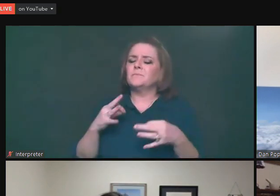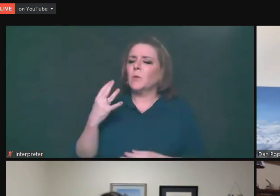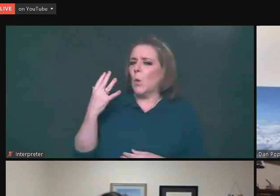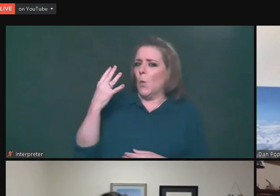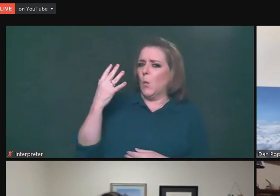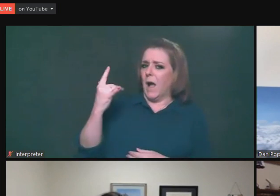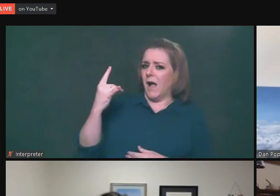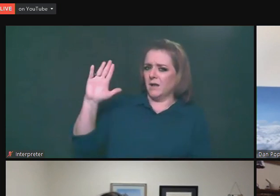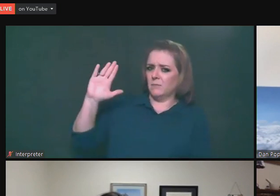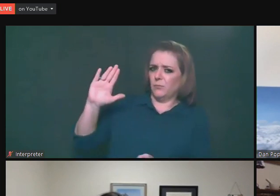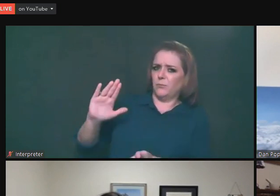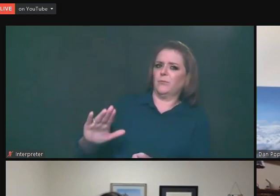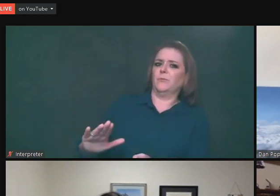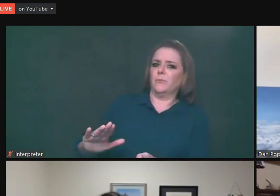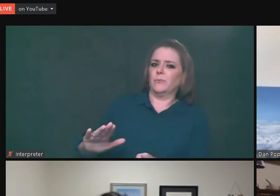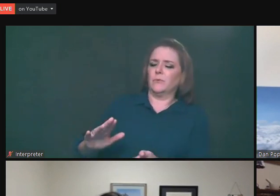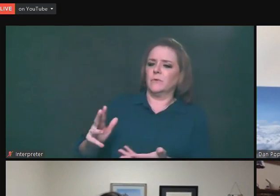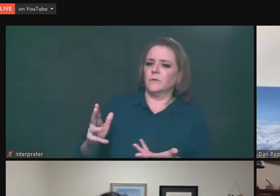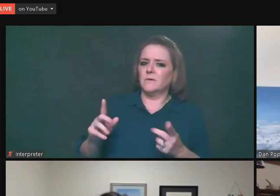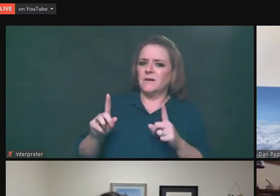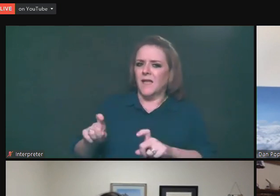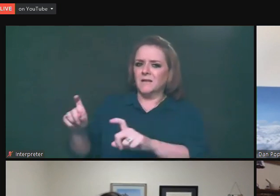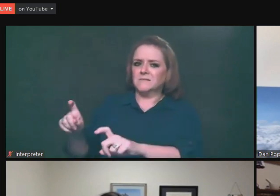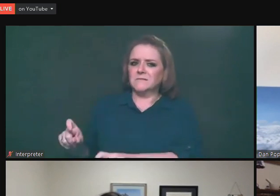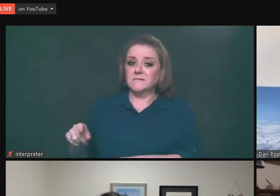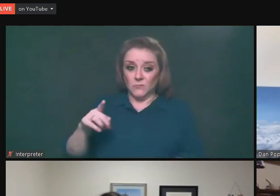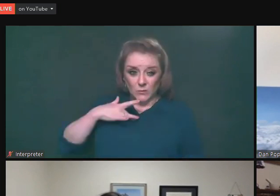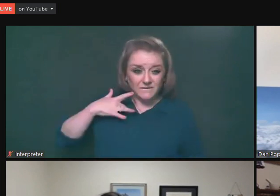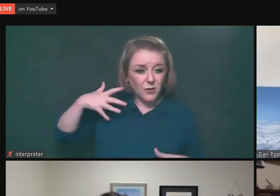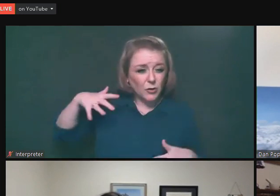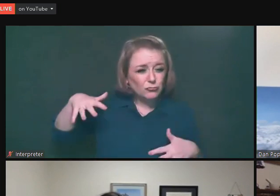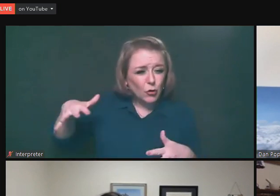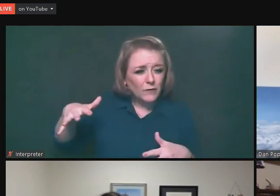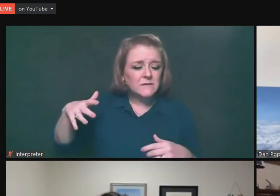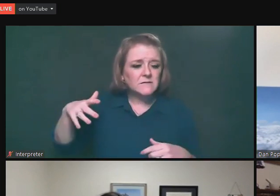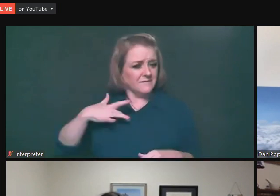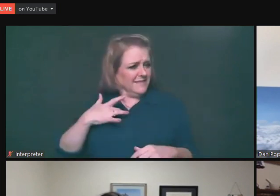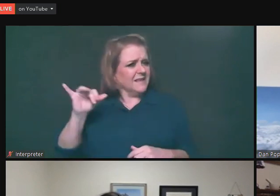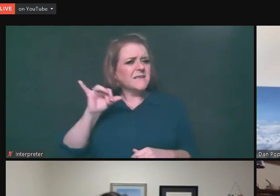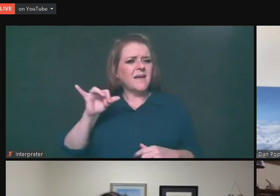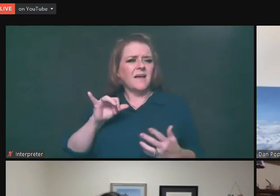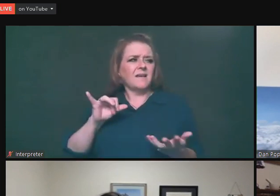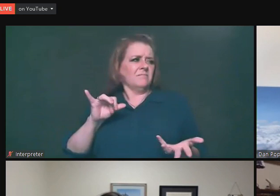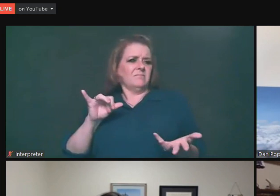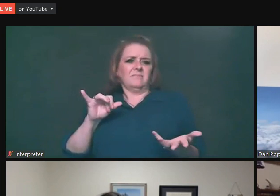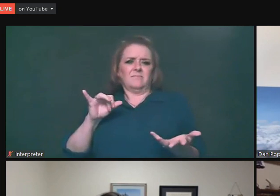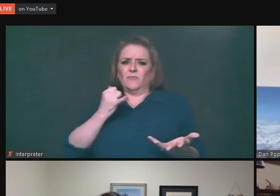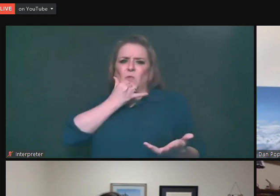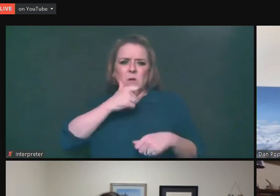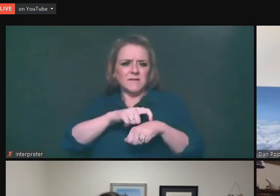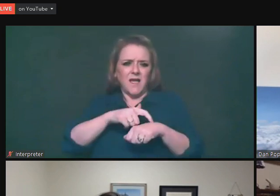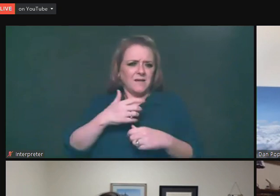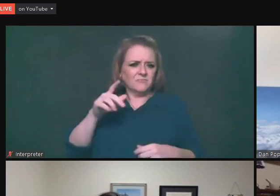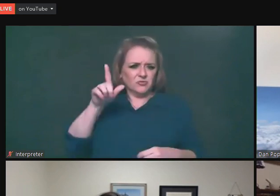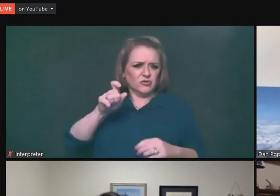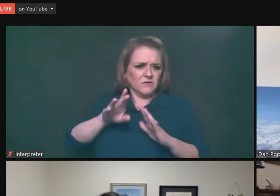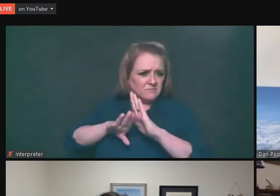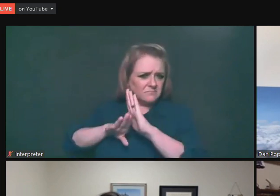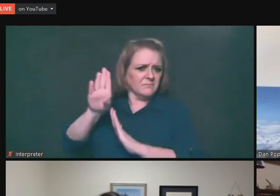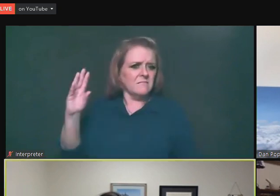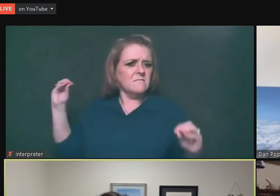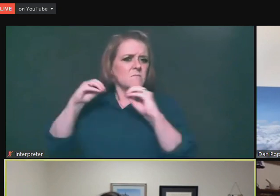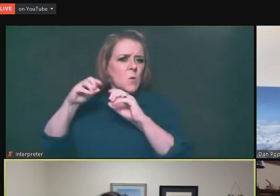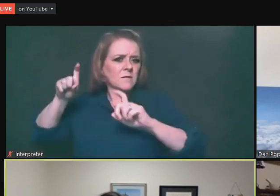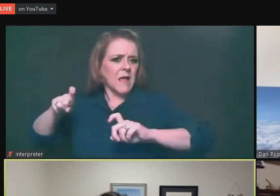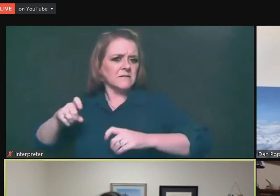rolling back testing, and if that makes you nervous at all? Because it seems like they should be trying to increase testing right now.